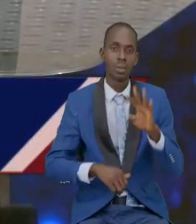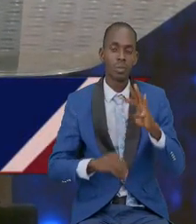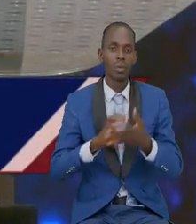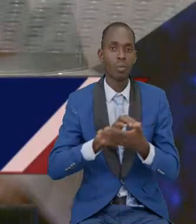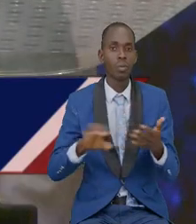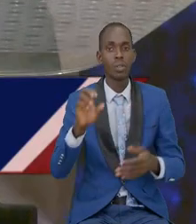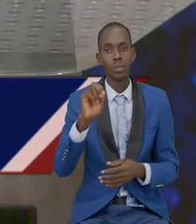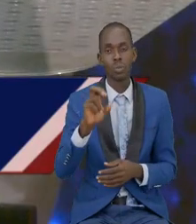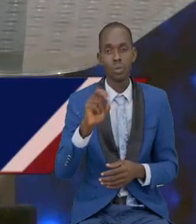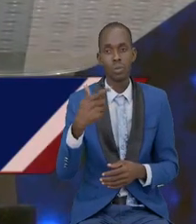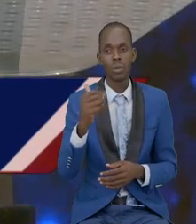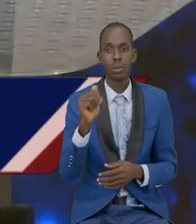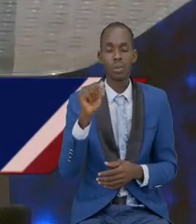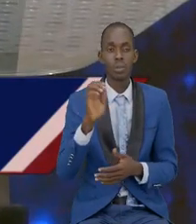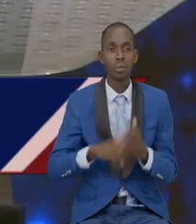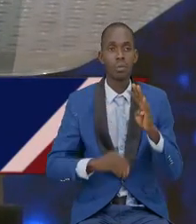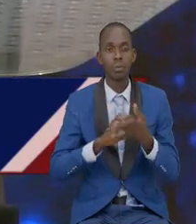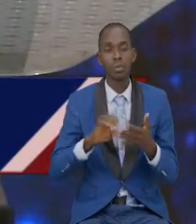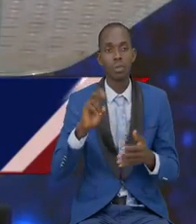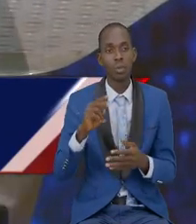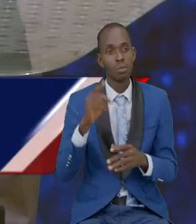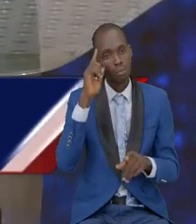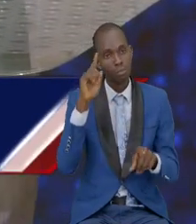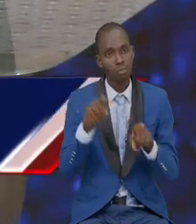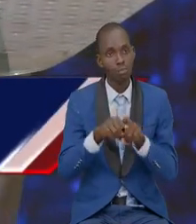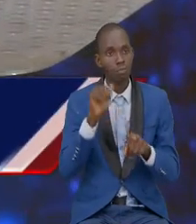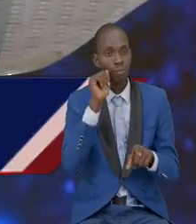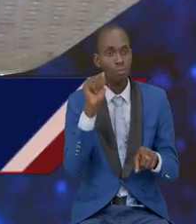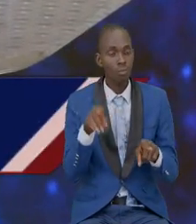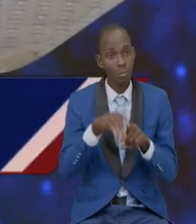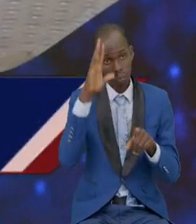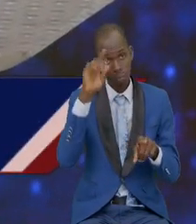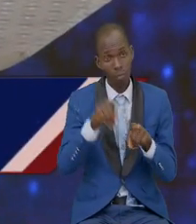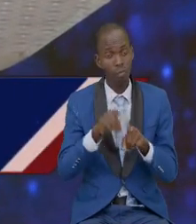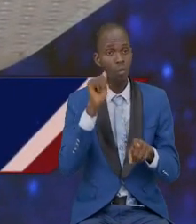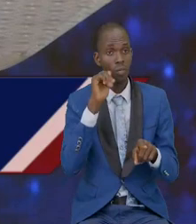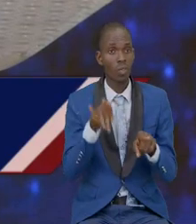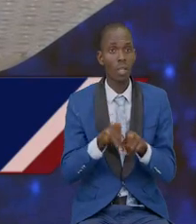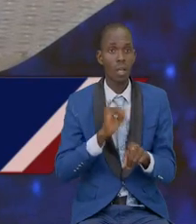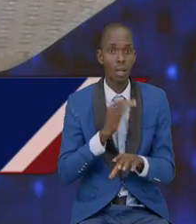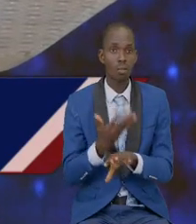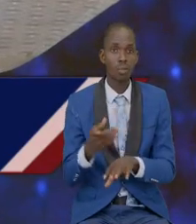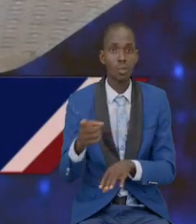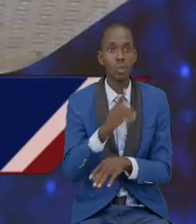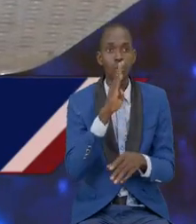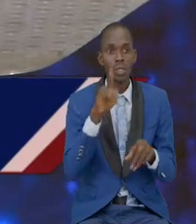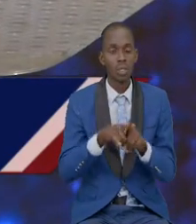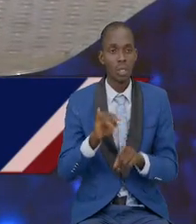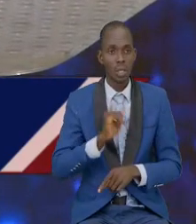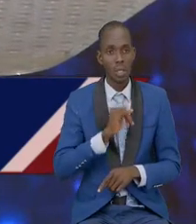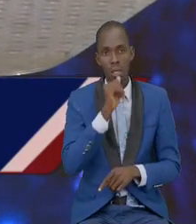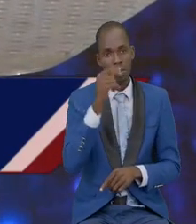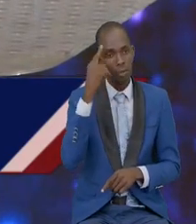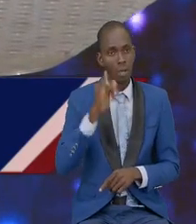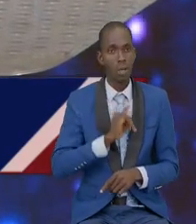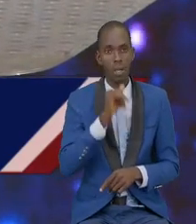12. Brethren, I beseech you, I beg of you, I plead with you, be as I am, for I am as ye